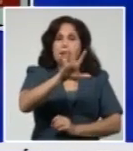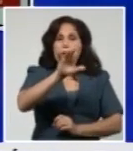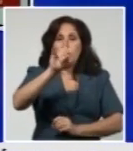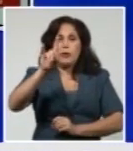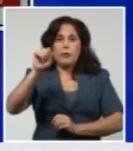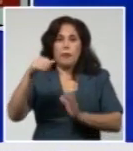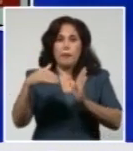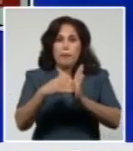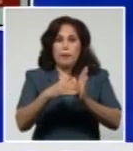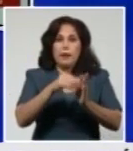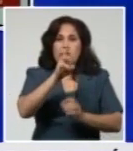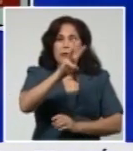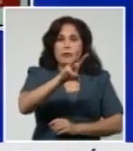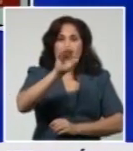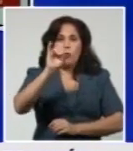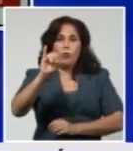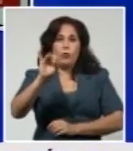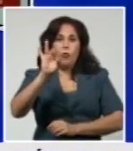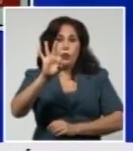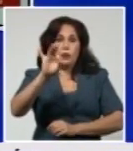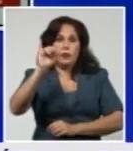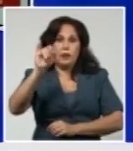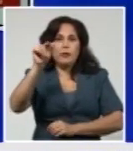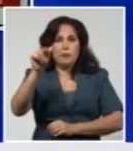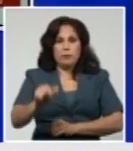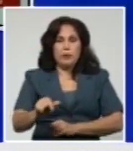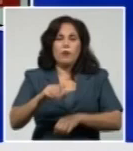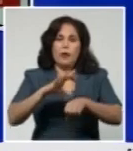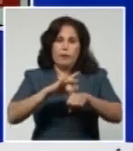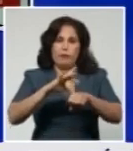7,307,097 cases and